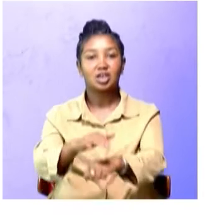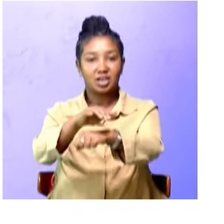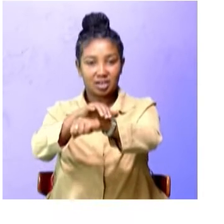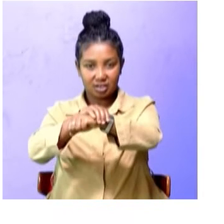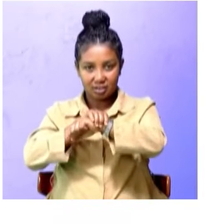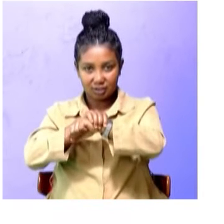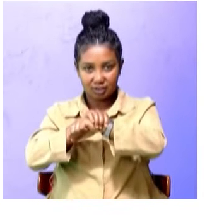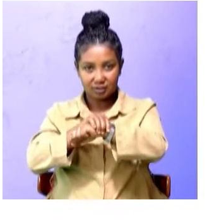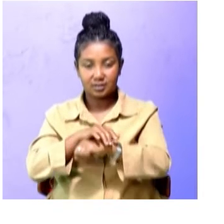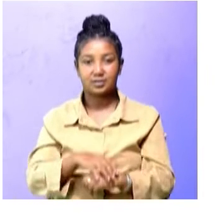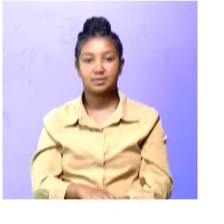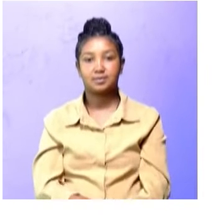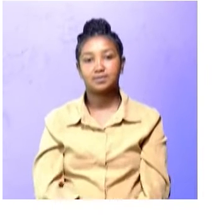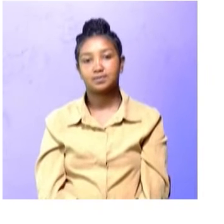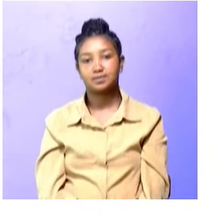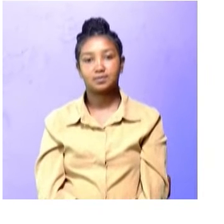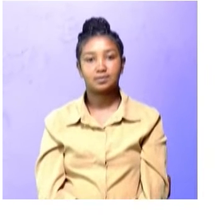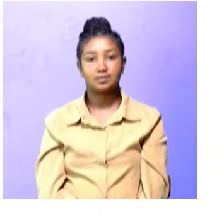English.